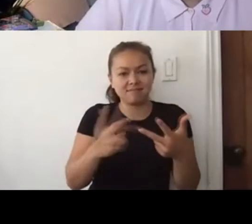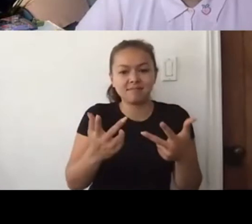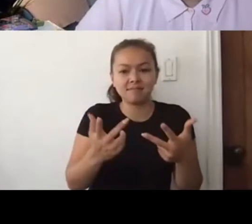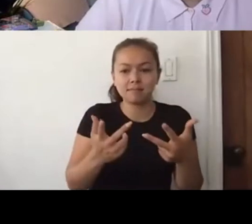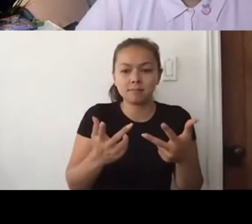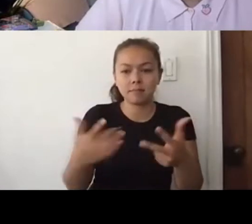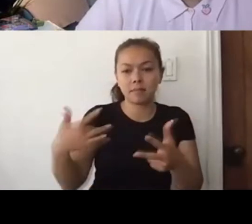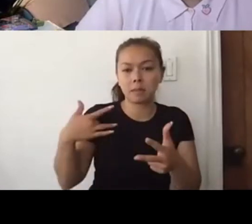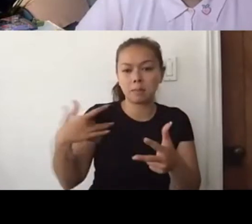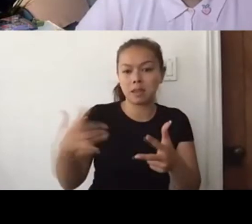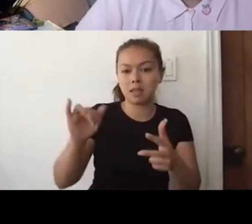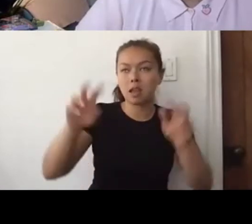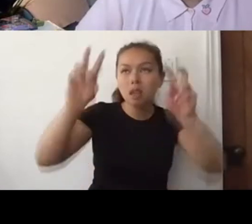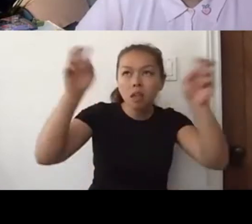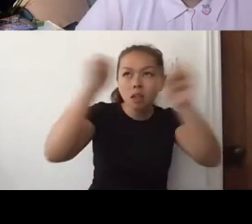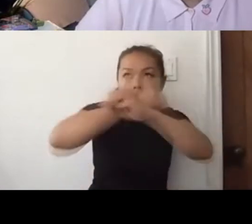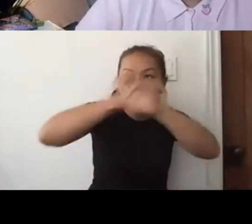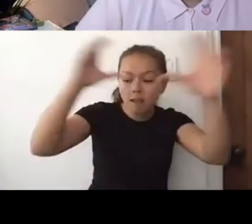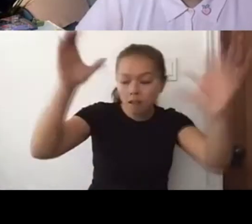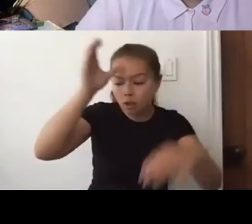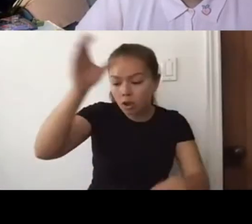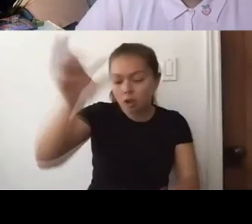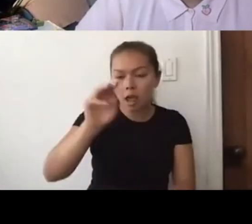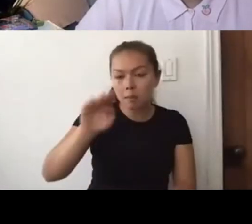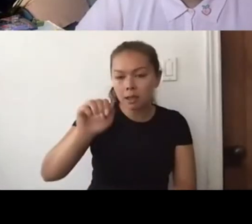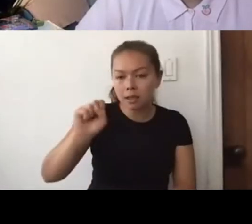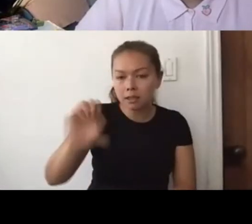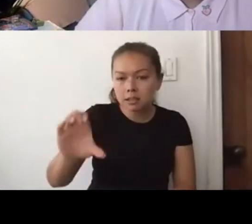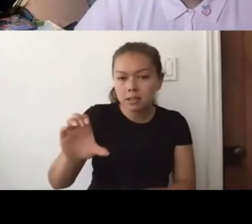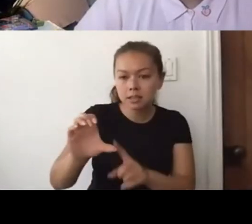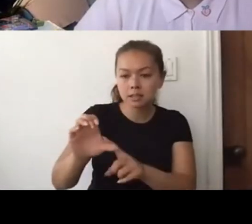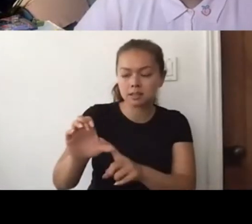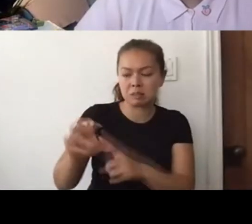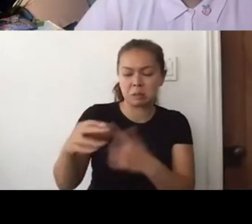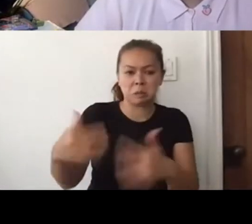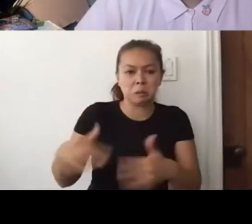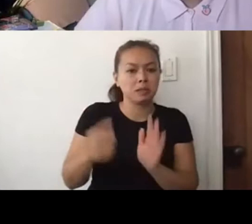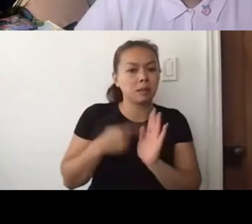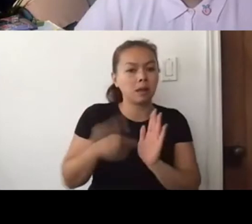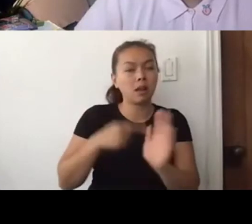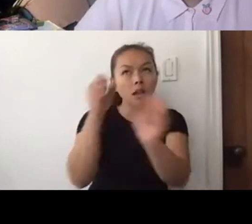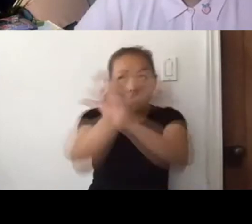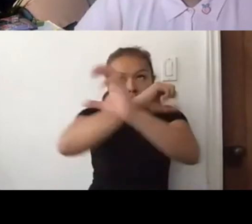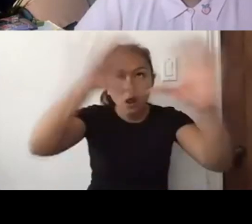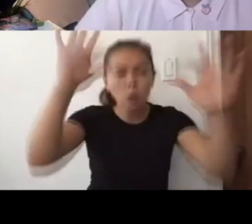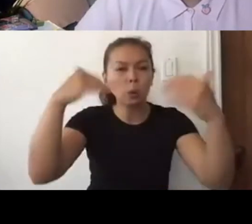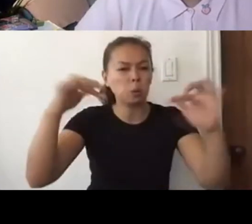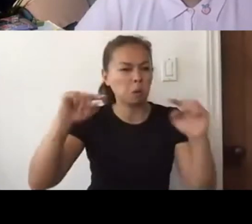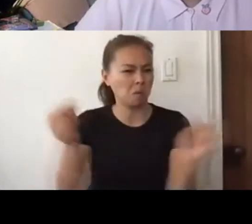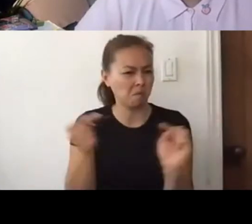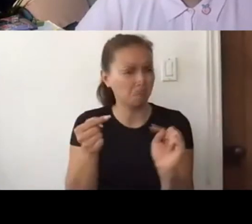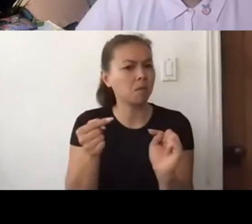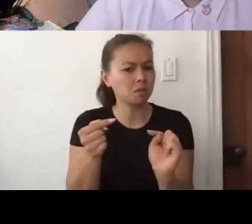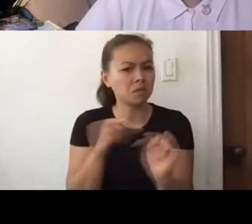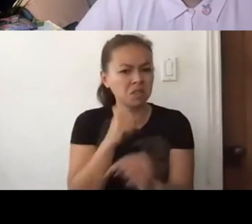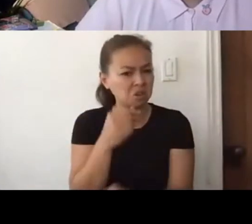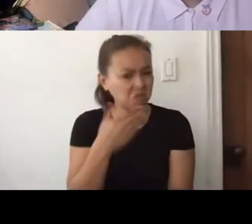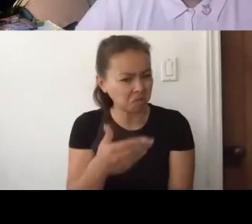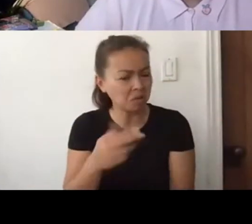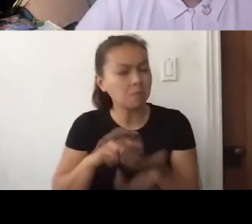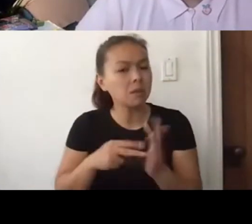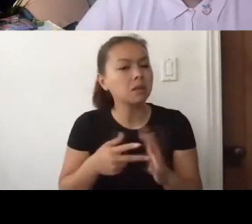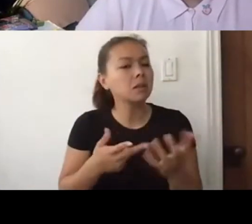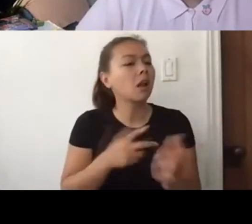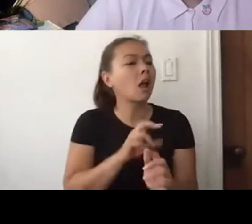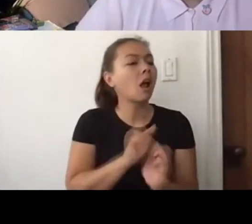notion of what masculinity is, what does that actually look like in our society, in our communities, and in our